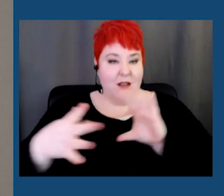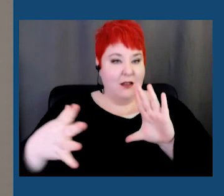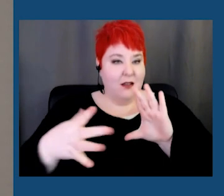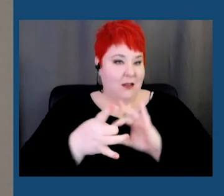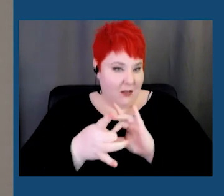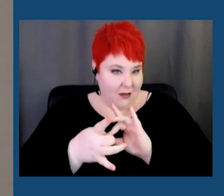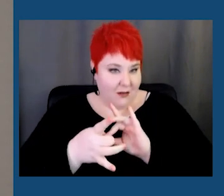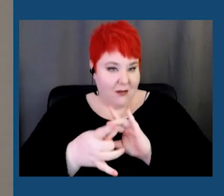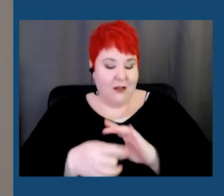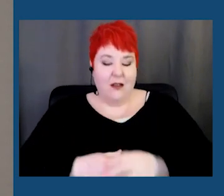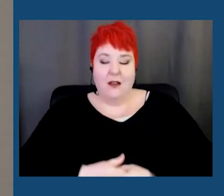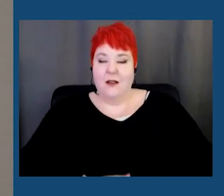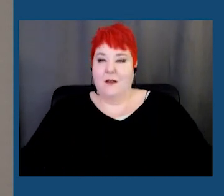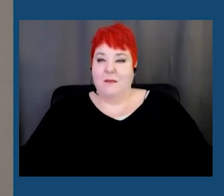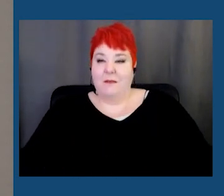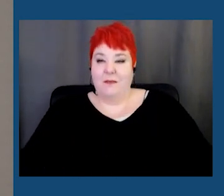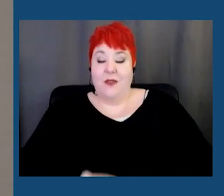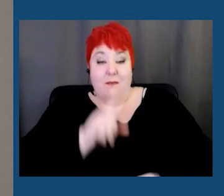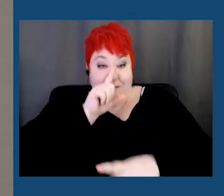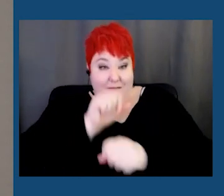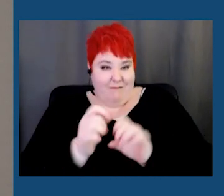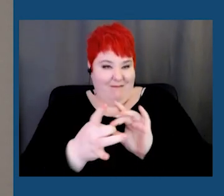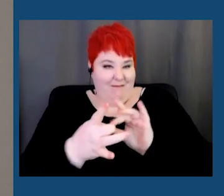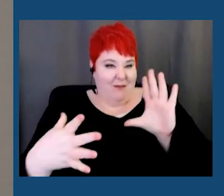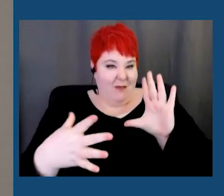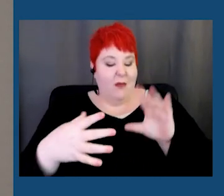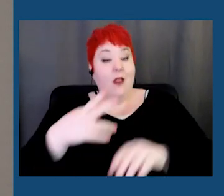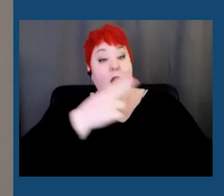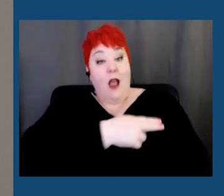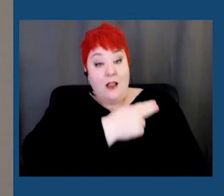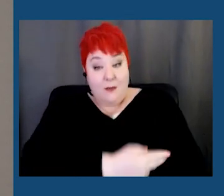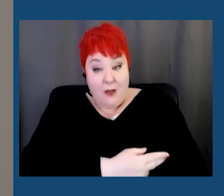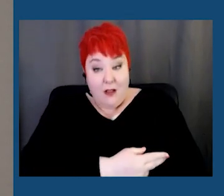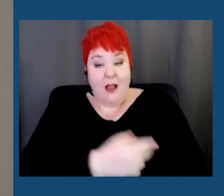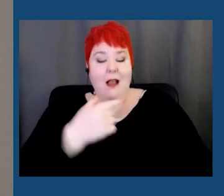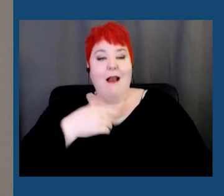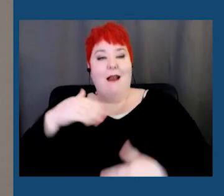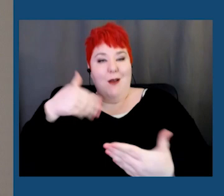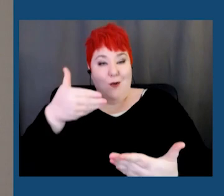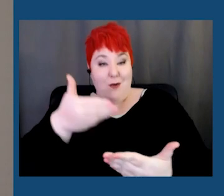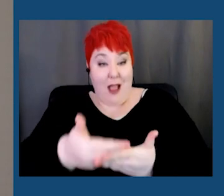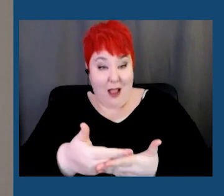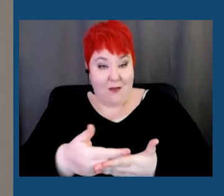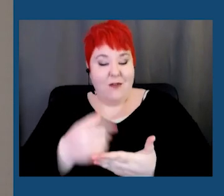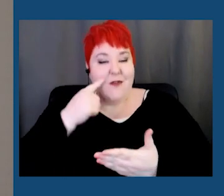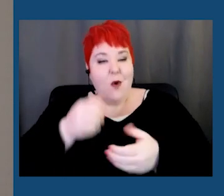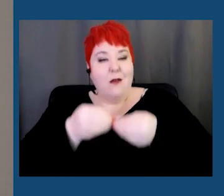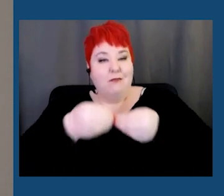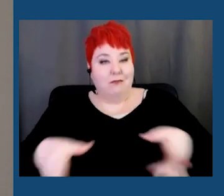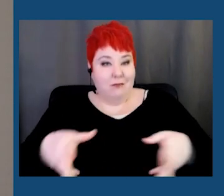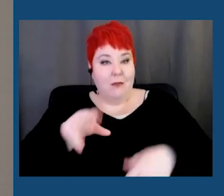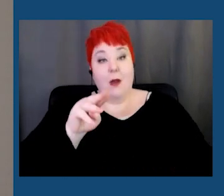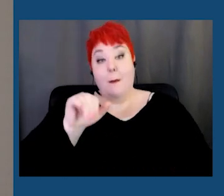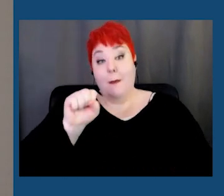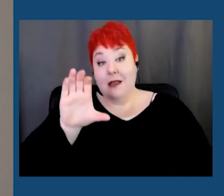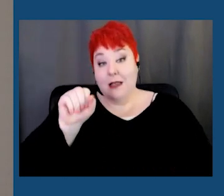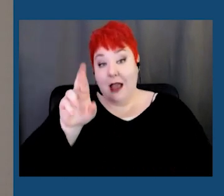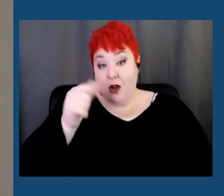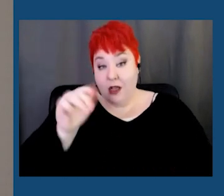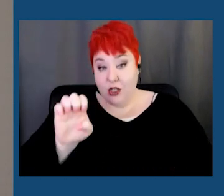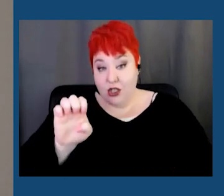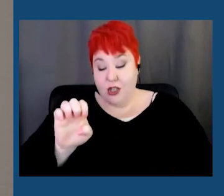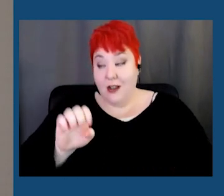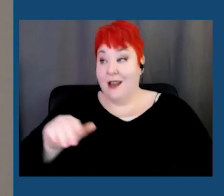hospital, although I had technically come in due to a miscarriage, the doctors were trying to coerce me into undergoing a procedure with